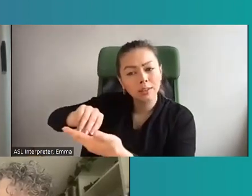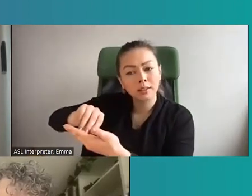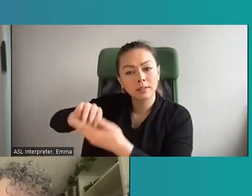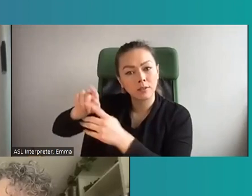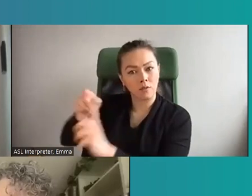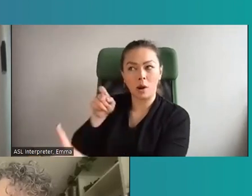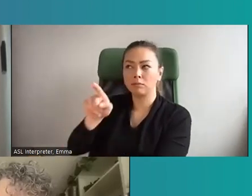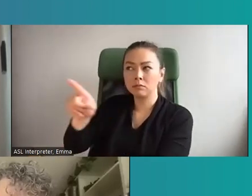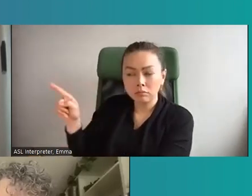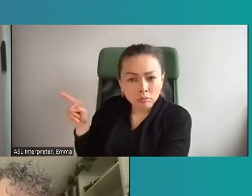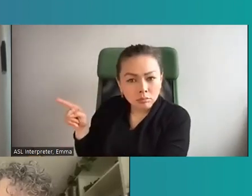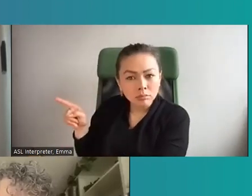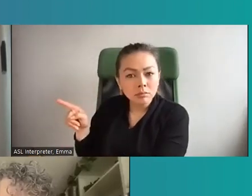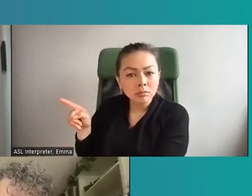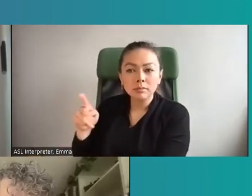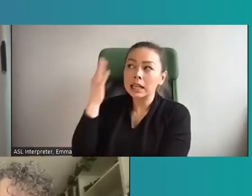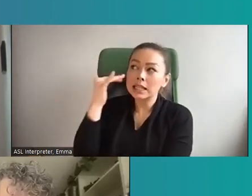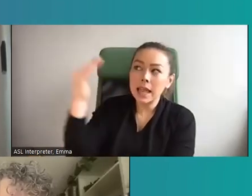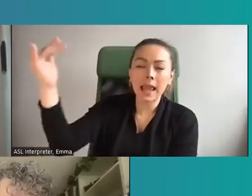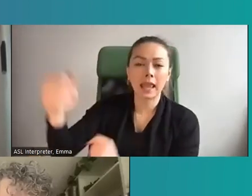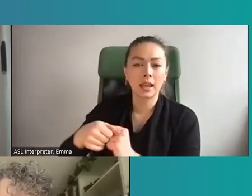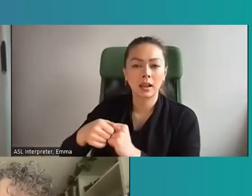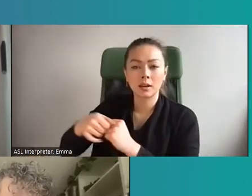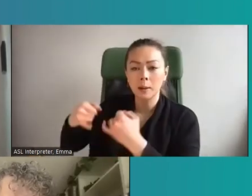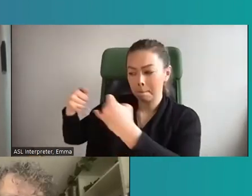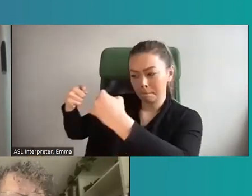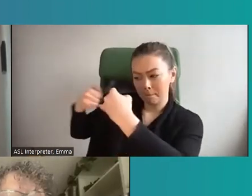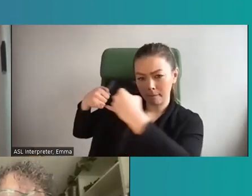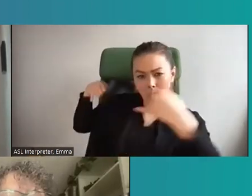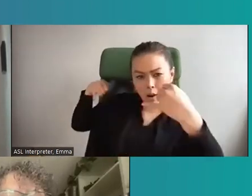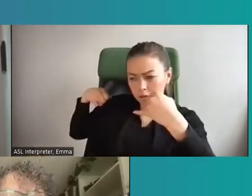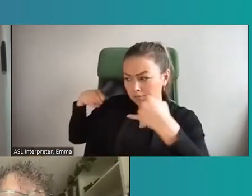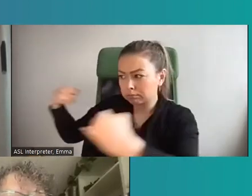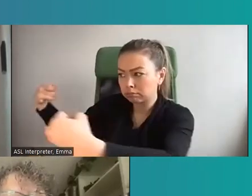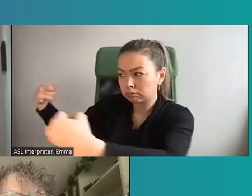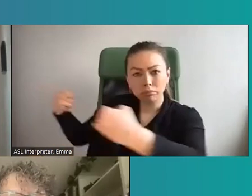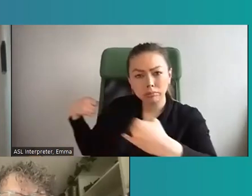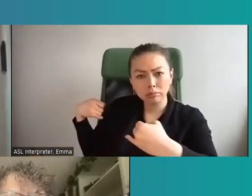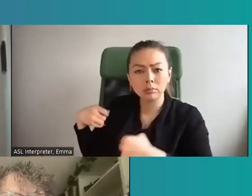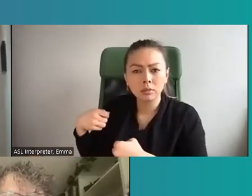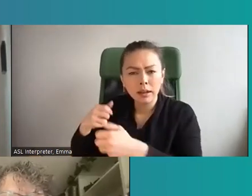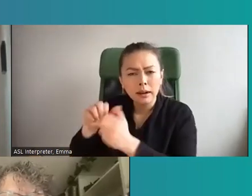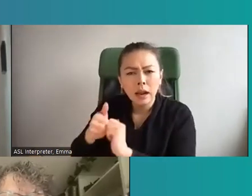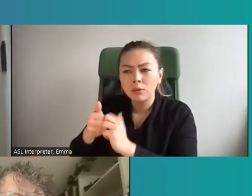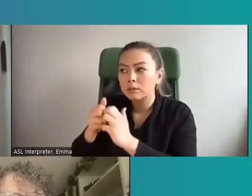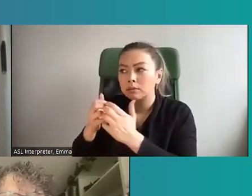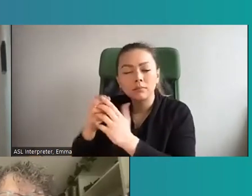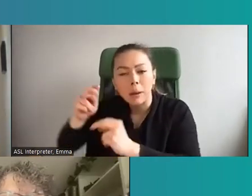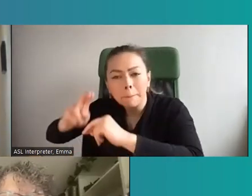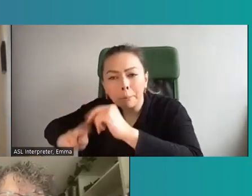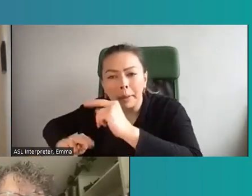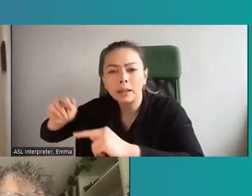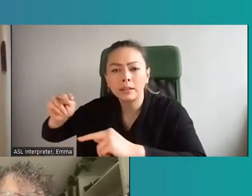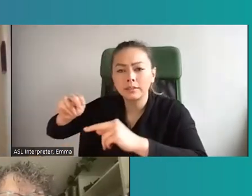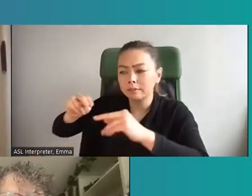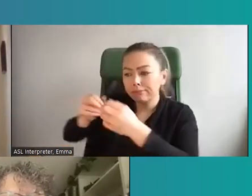about boundaries, you know, and how to build, how to feed your family, you know. And so